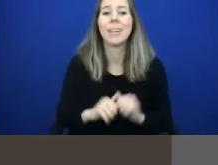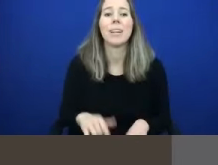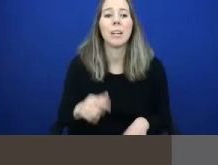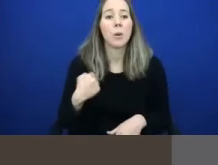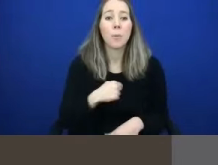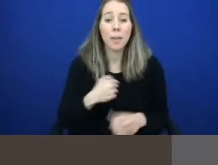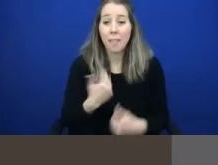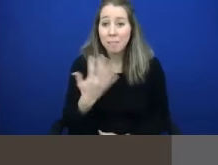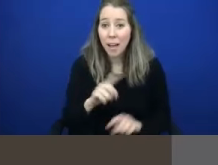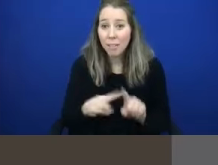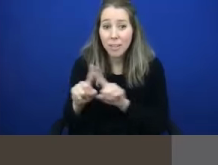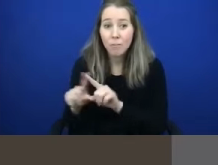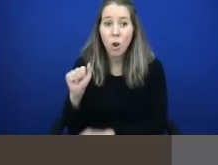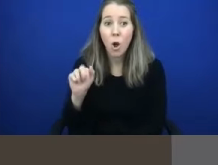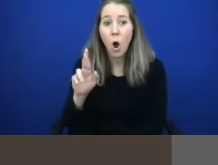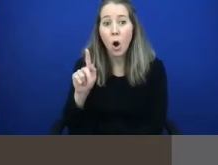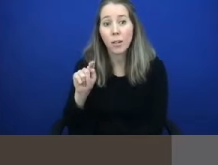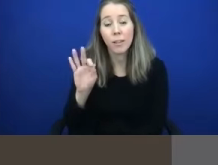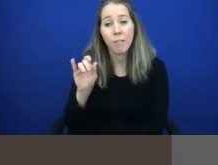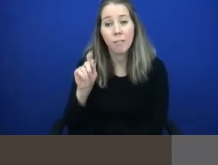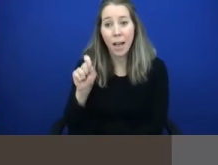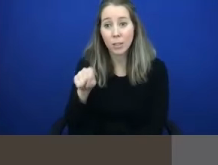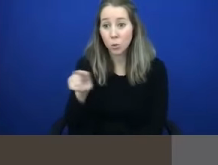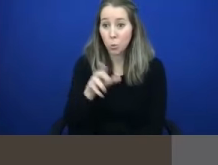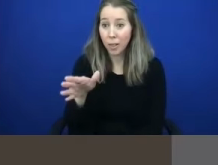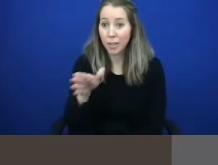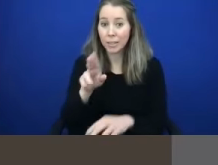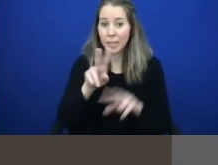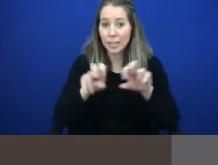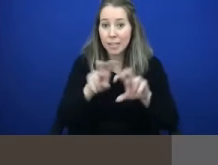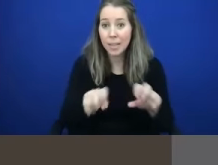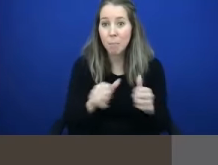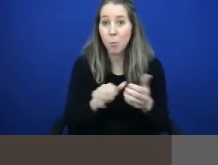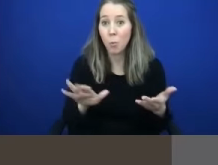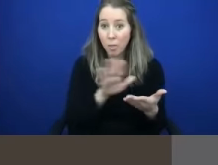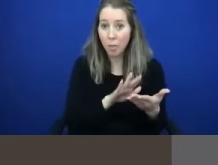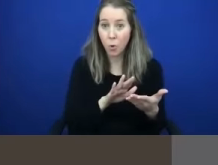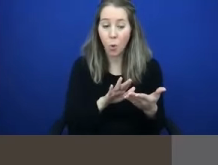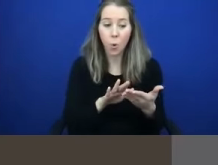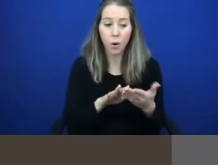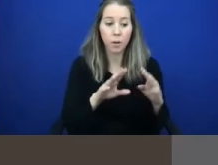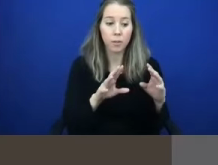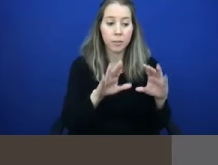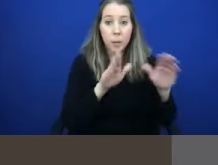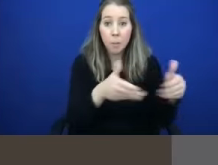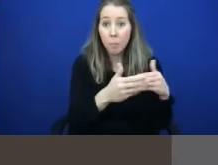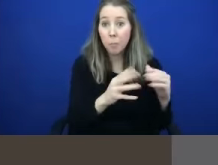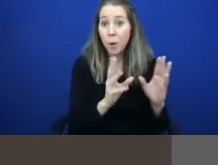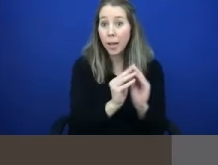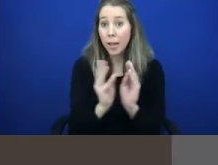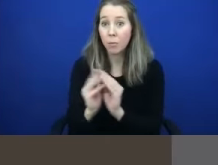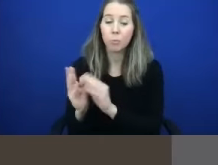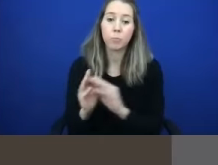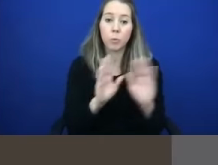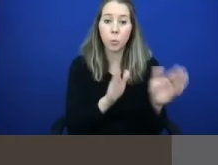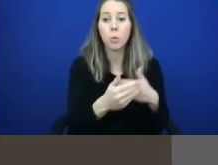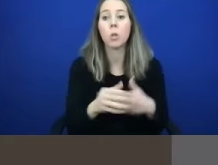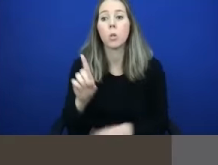artifacts that each of you will be examining within your breakout rooms. And so Denise is going to drop them in the